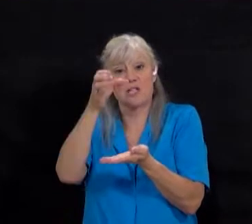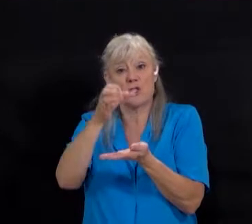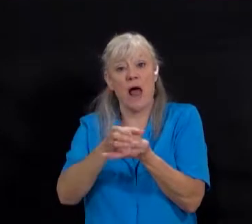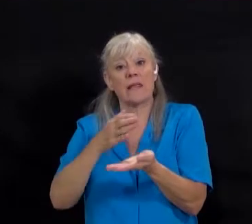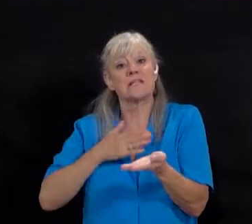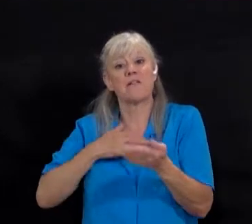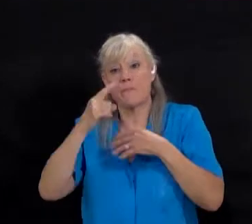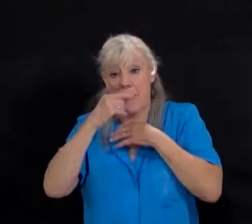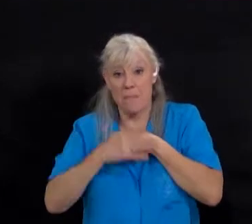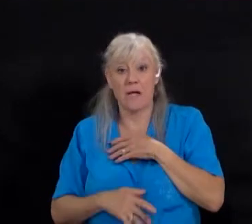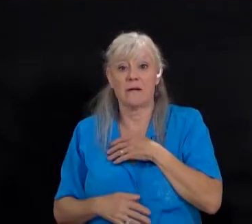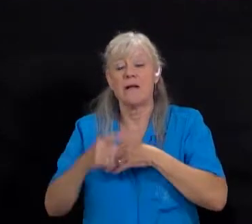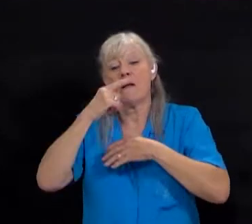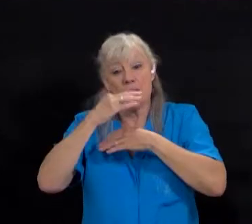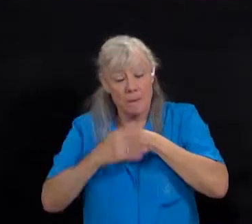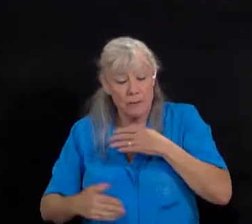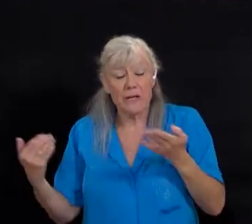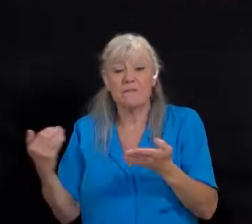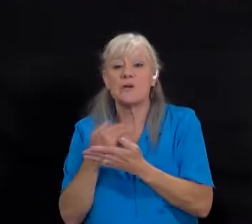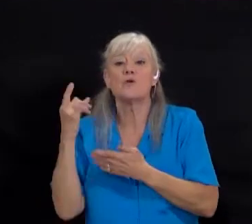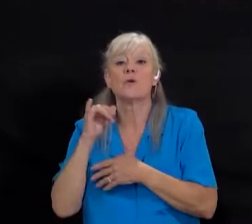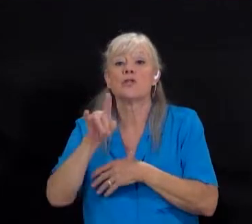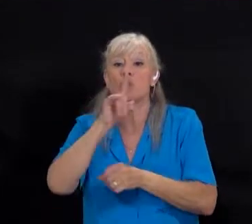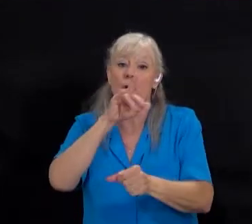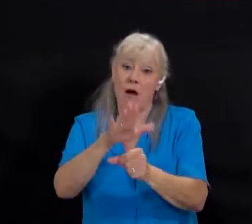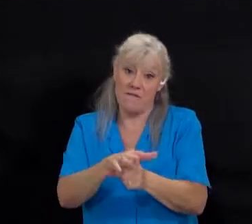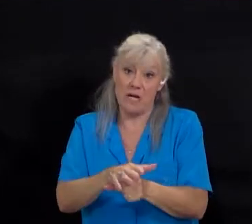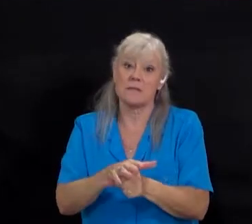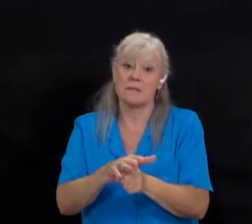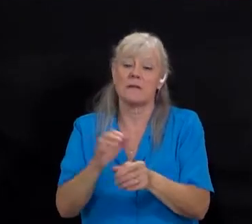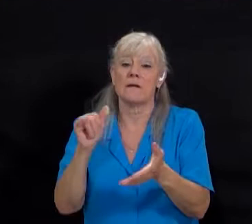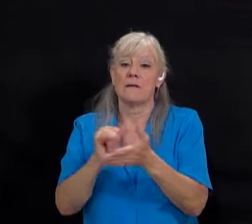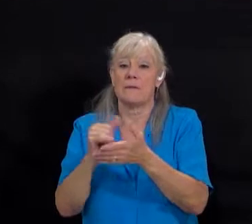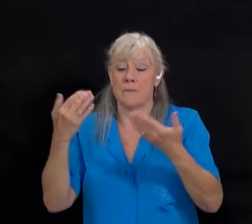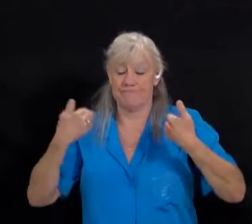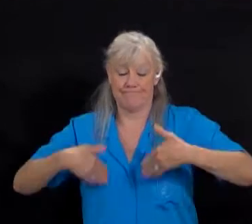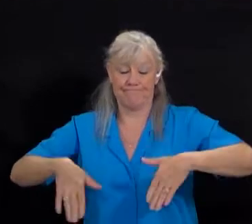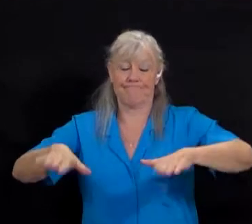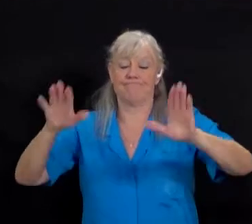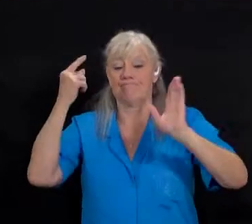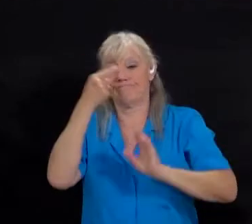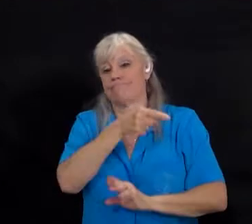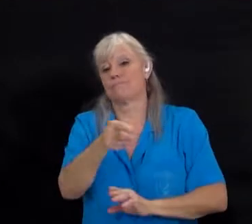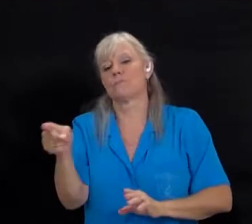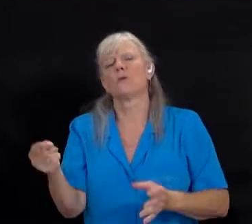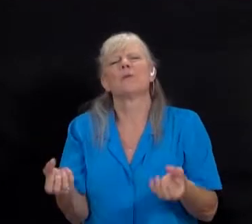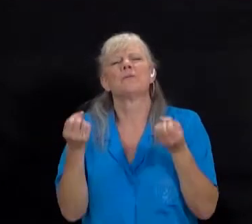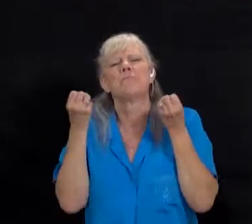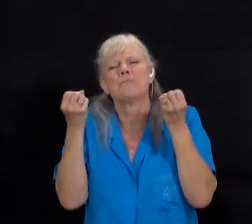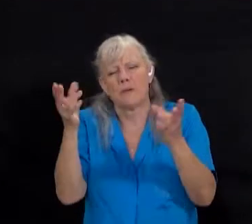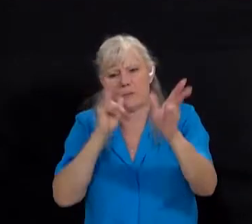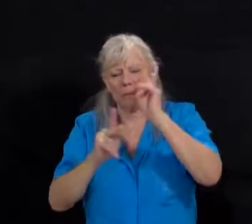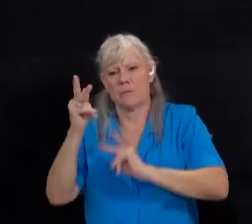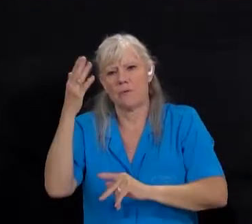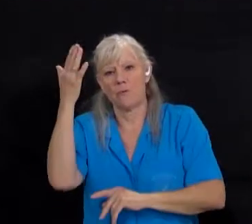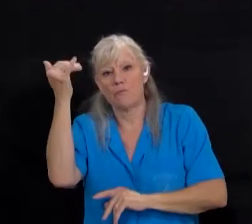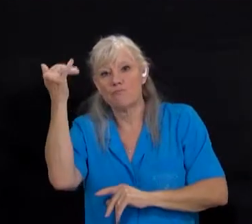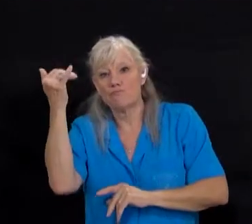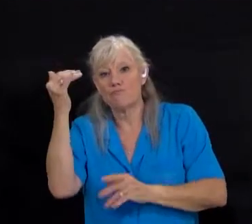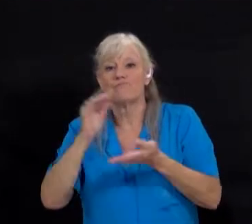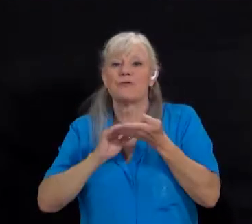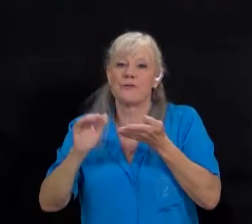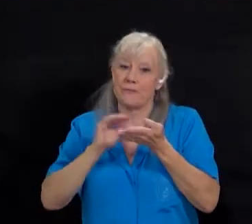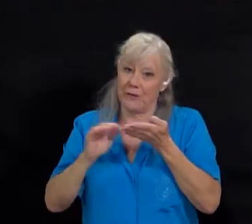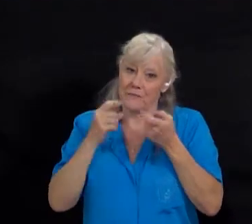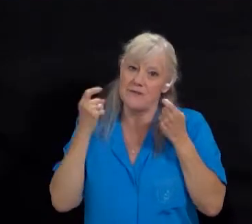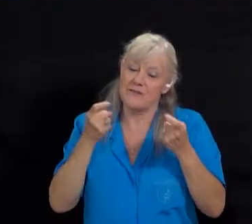blood, the blood of the new and eternal covenant, which will be poured out for you and for many for the forgiveness of